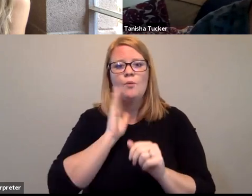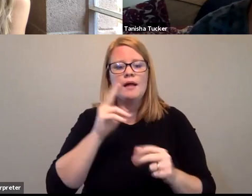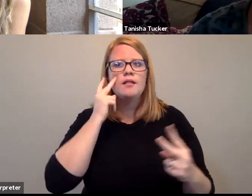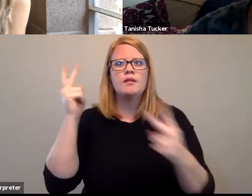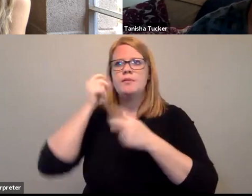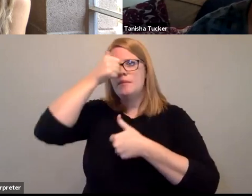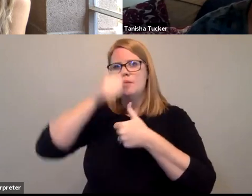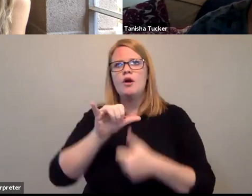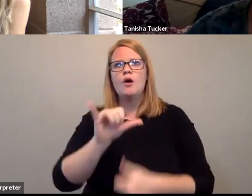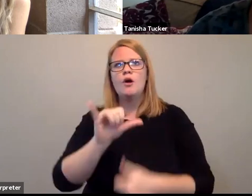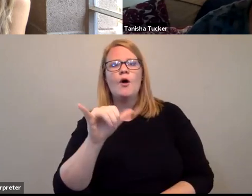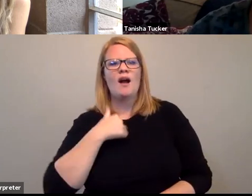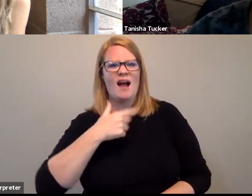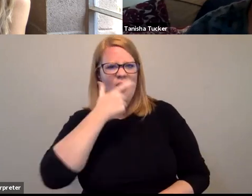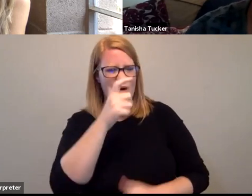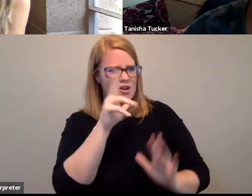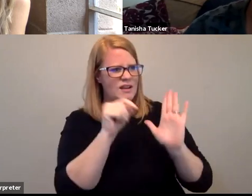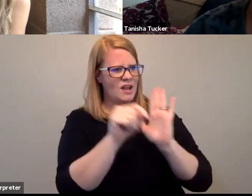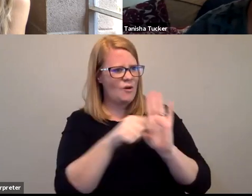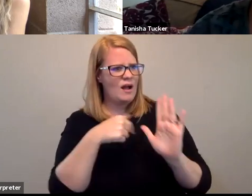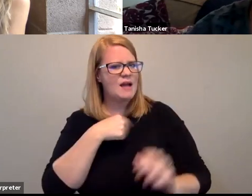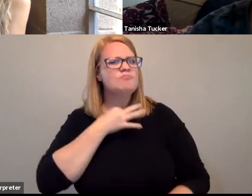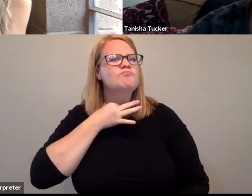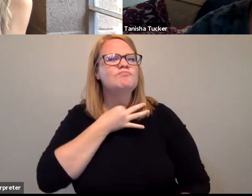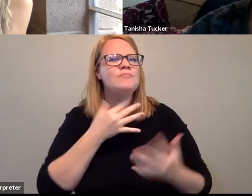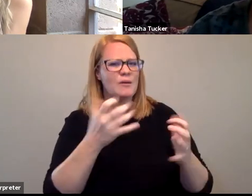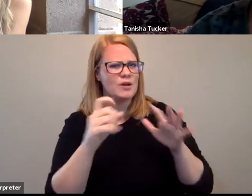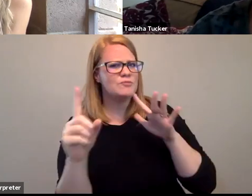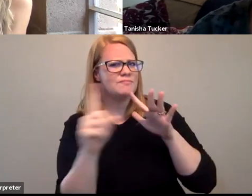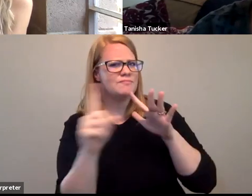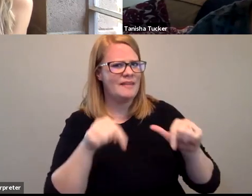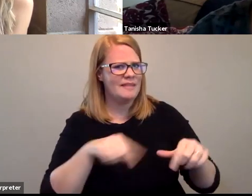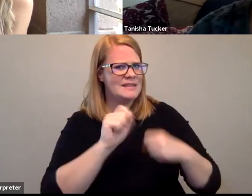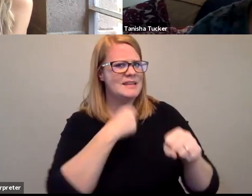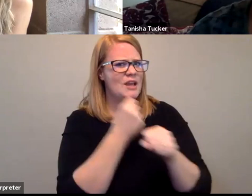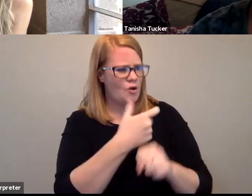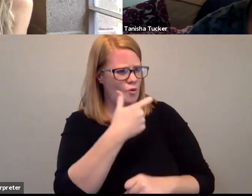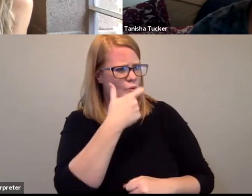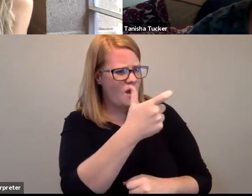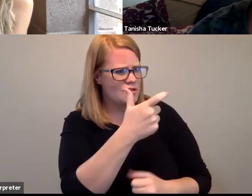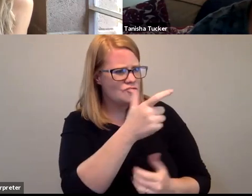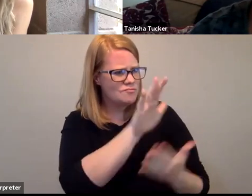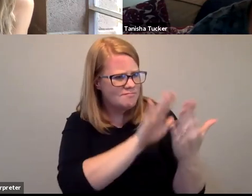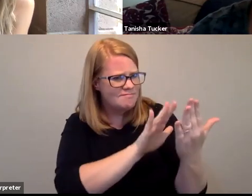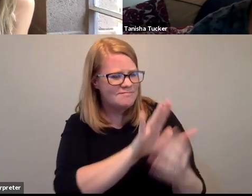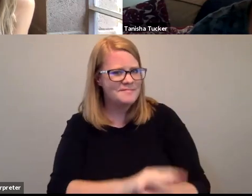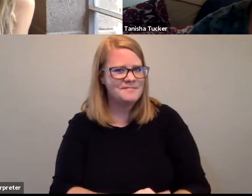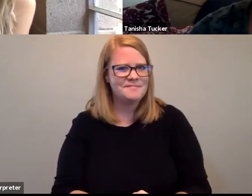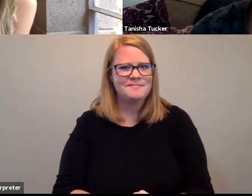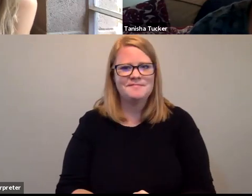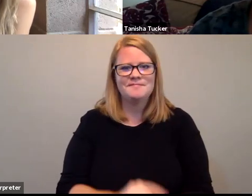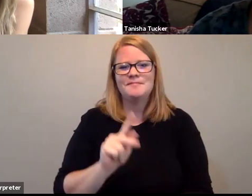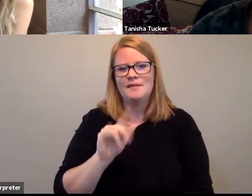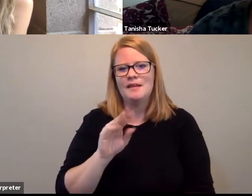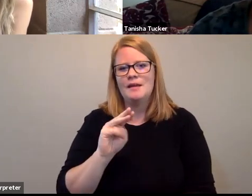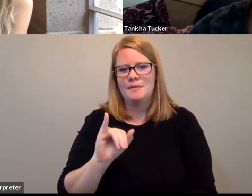they'll definitely want to come out and see us next year. And I do want to mention that while some in the past